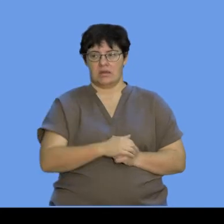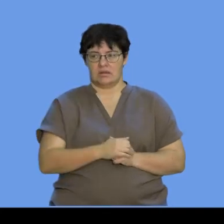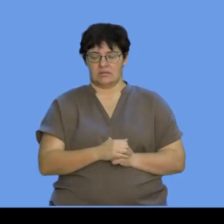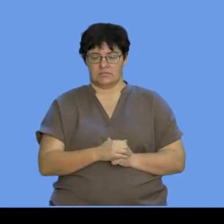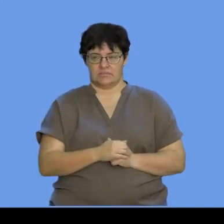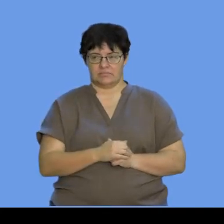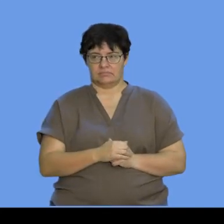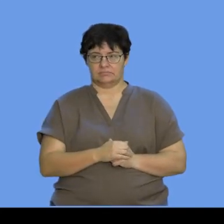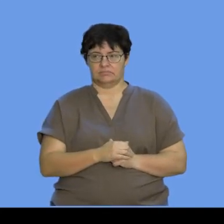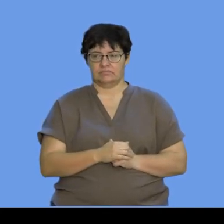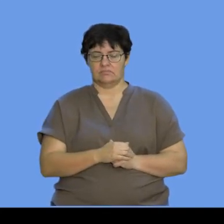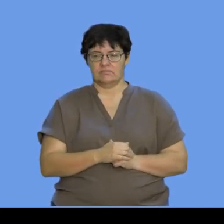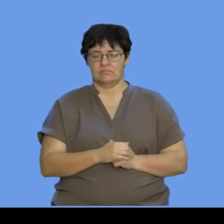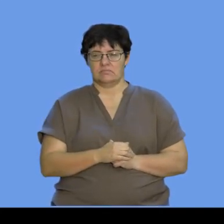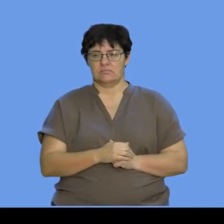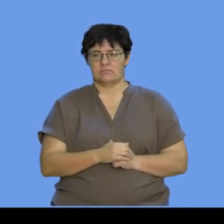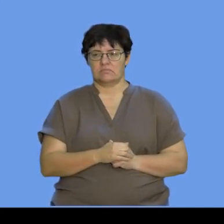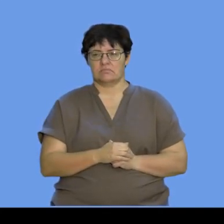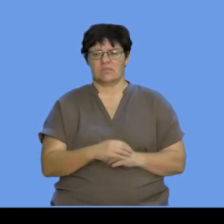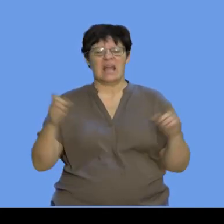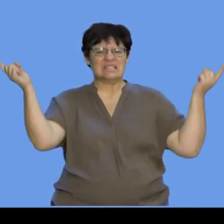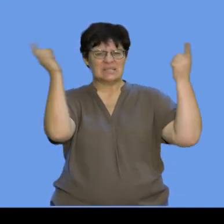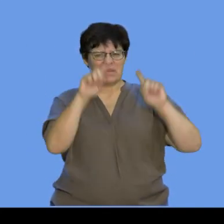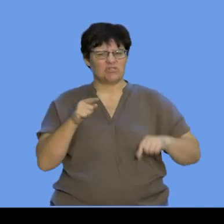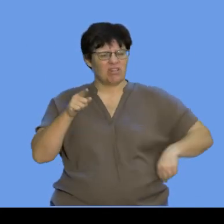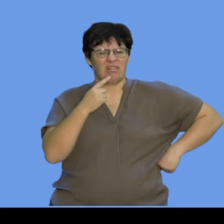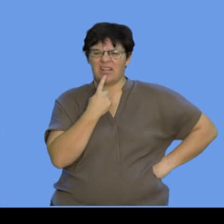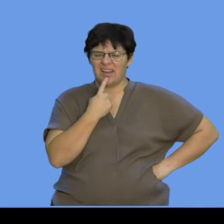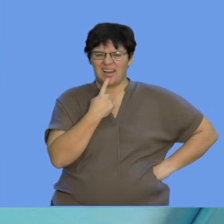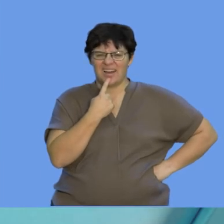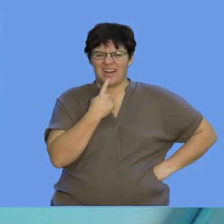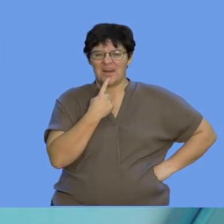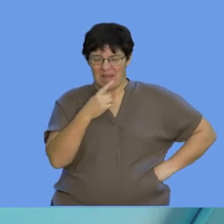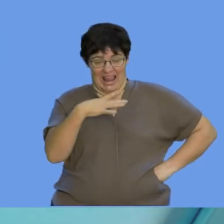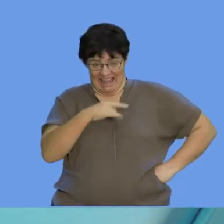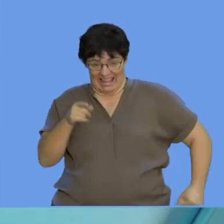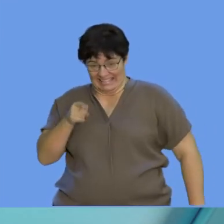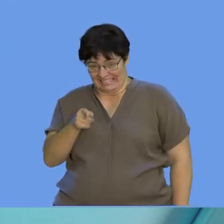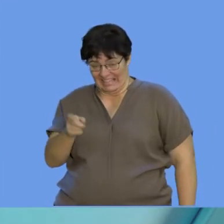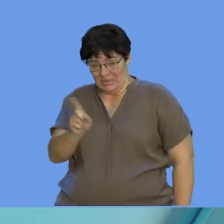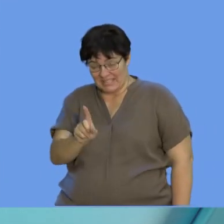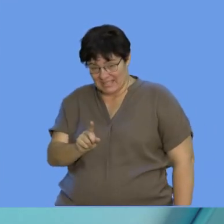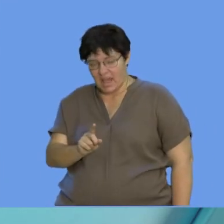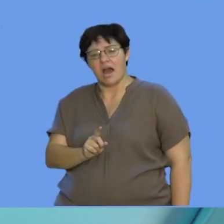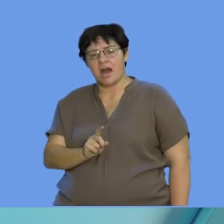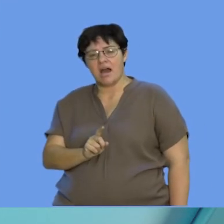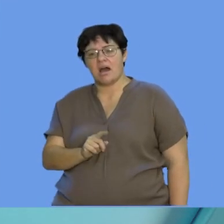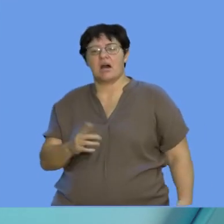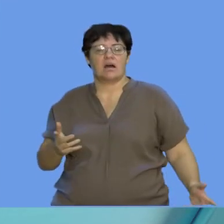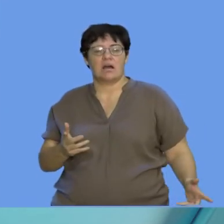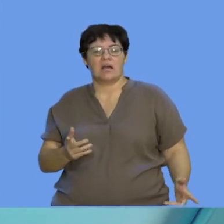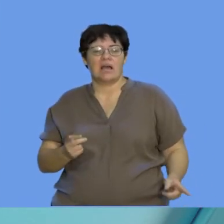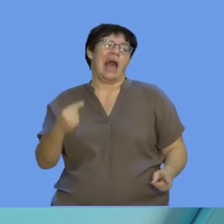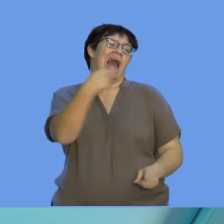QER. Now, the very special thing about this one now, what I like about this is It's no longer like the